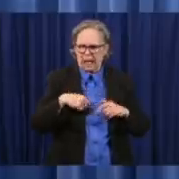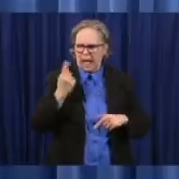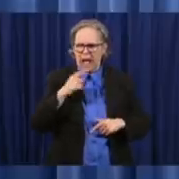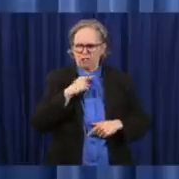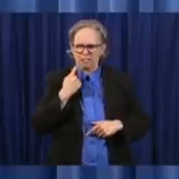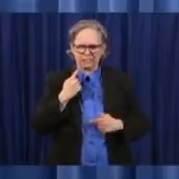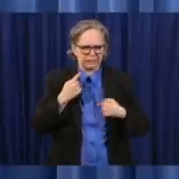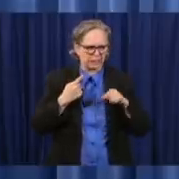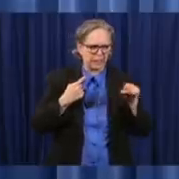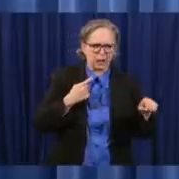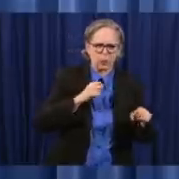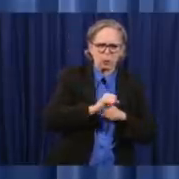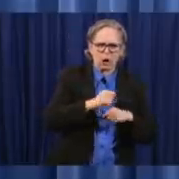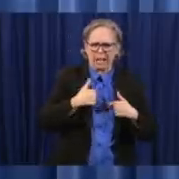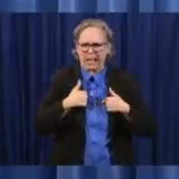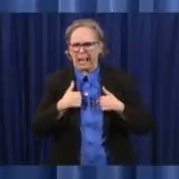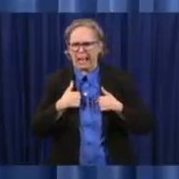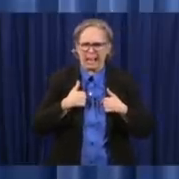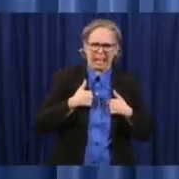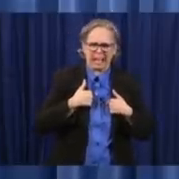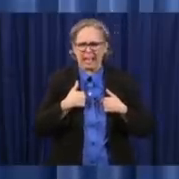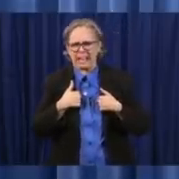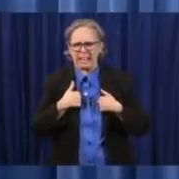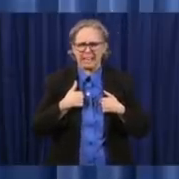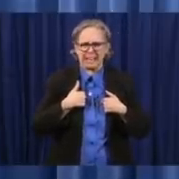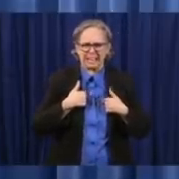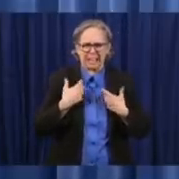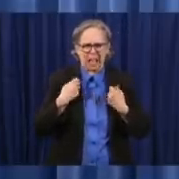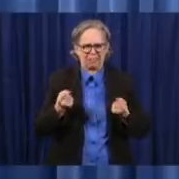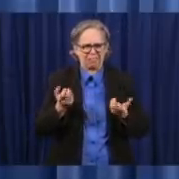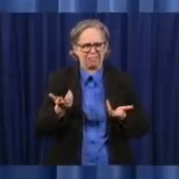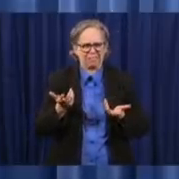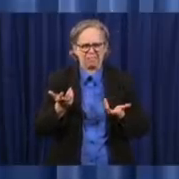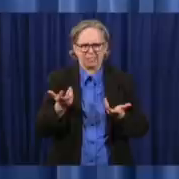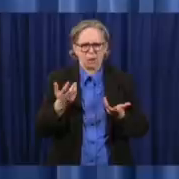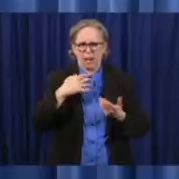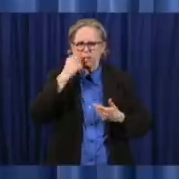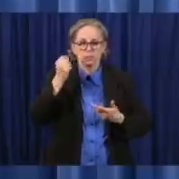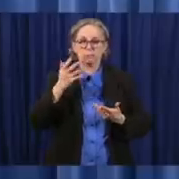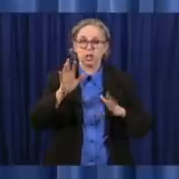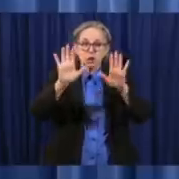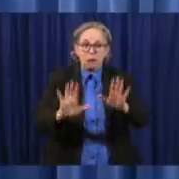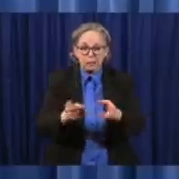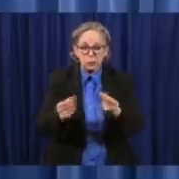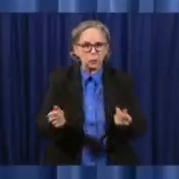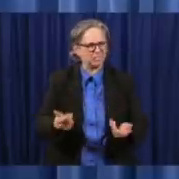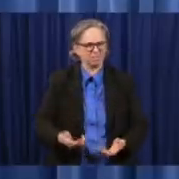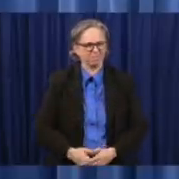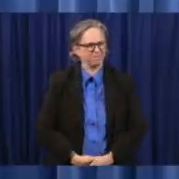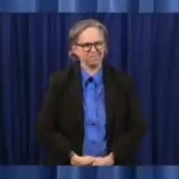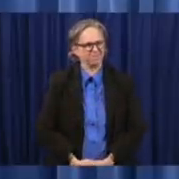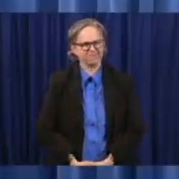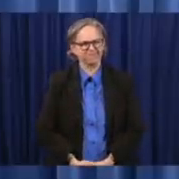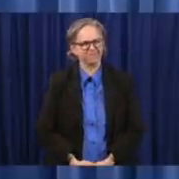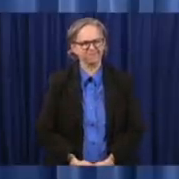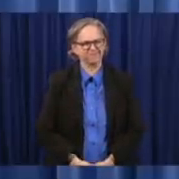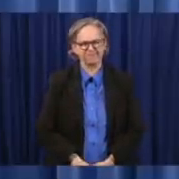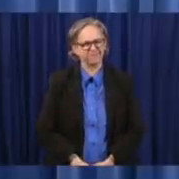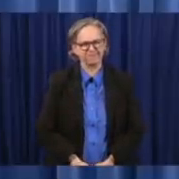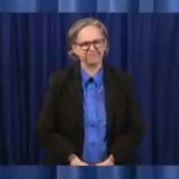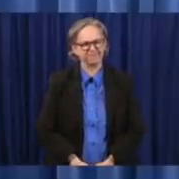I don't have a great solution. I do know I had a conversation with my